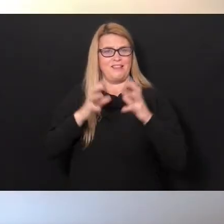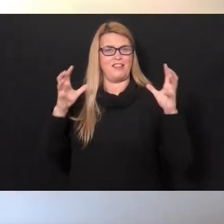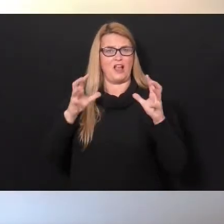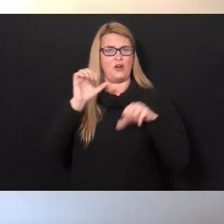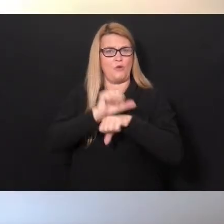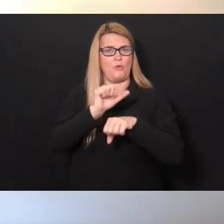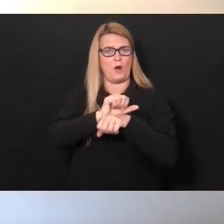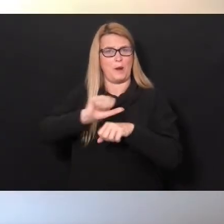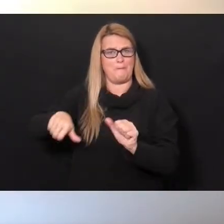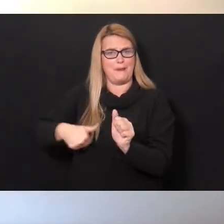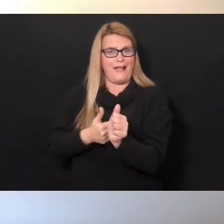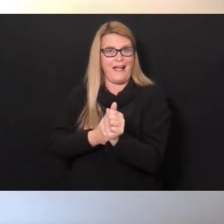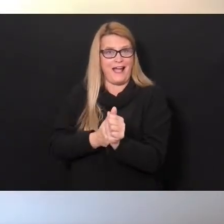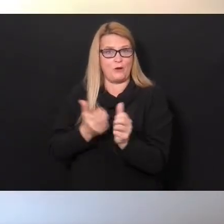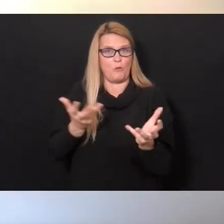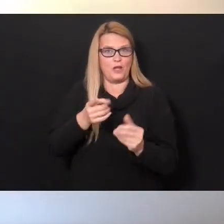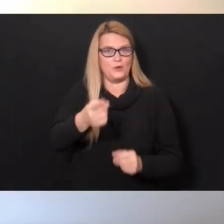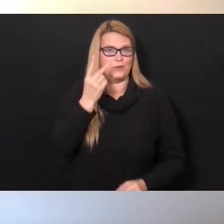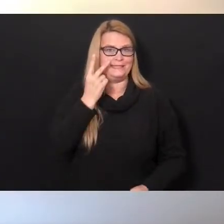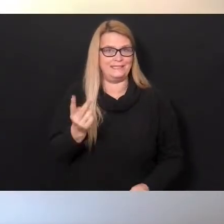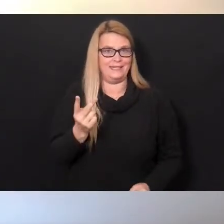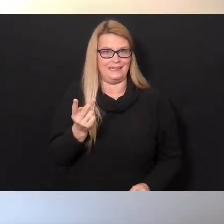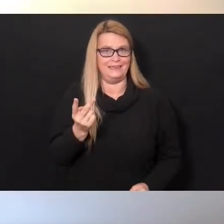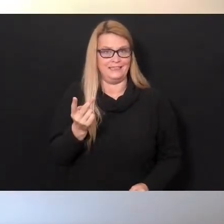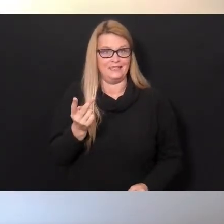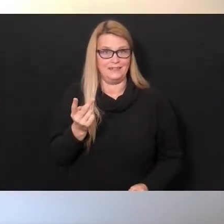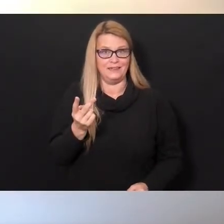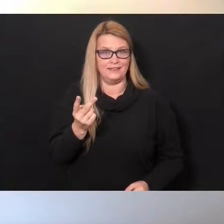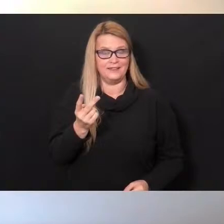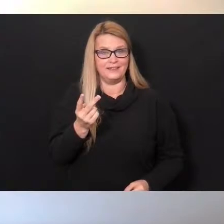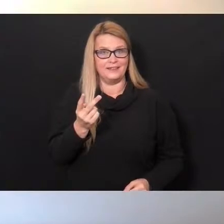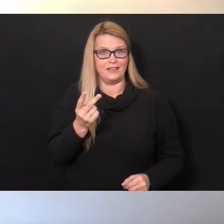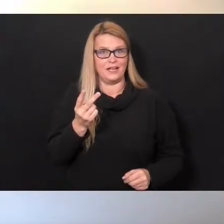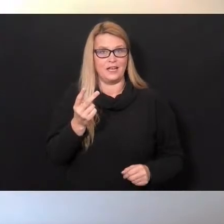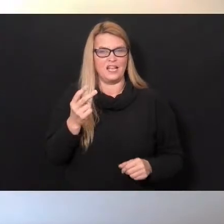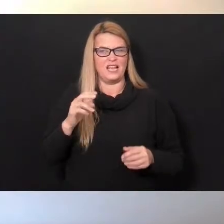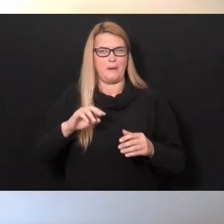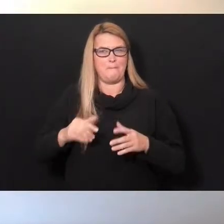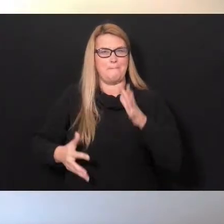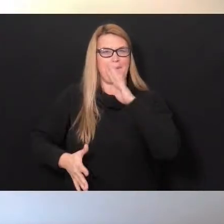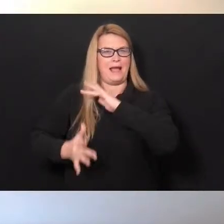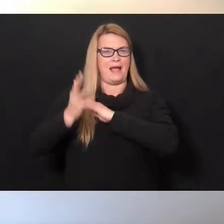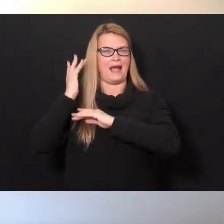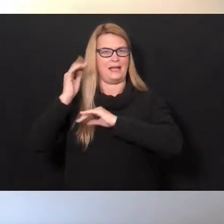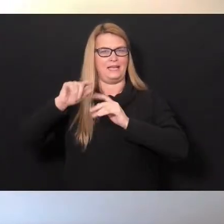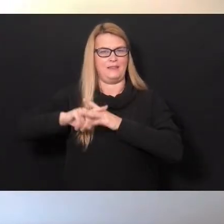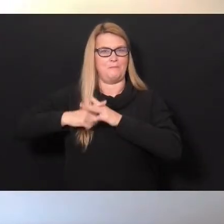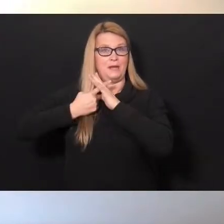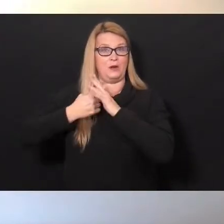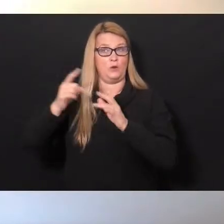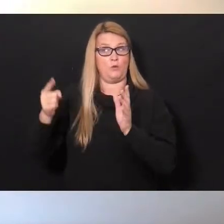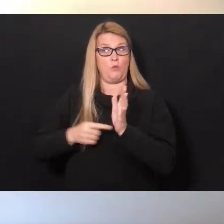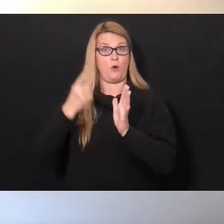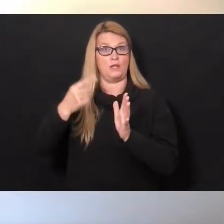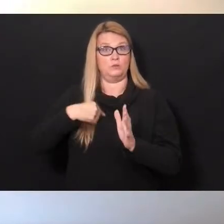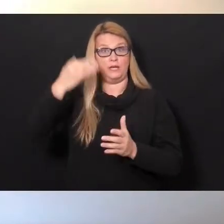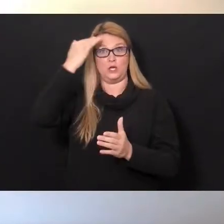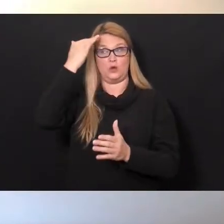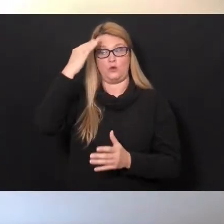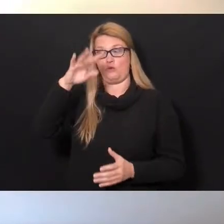scenes. Early on during the distribution of vaccines, when we first found out about the